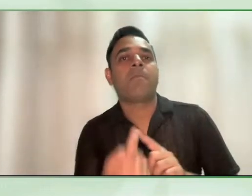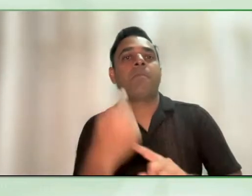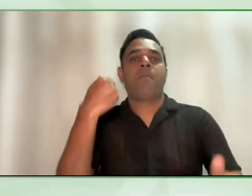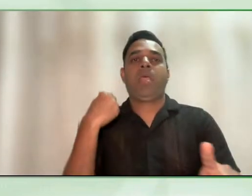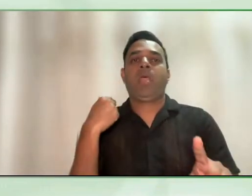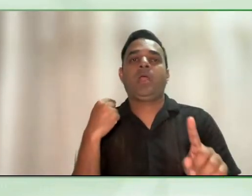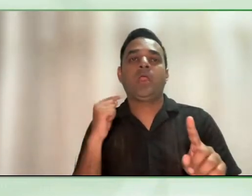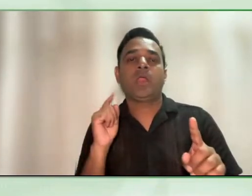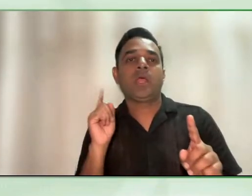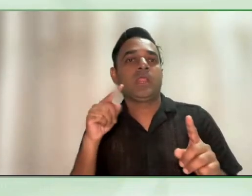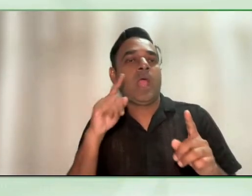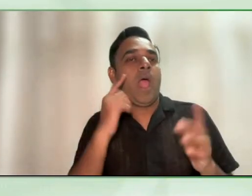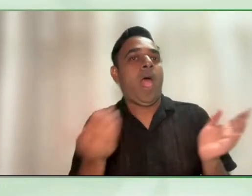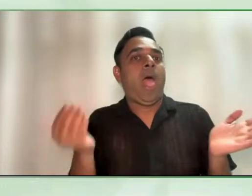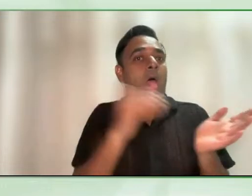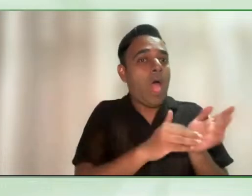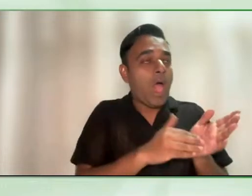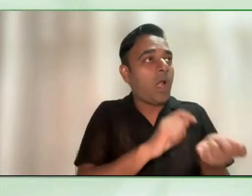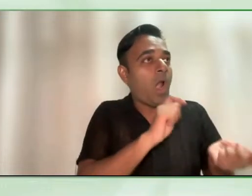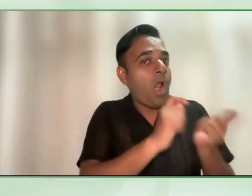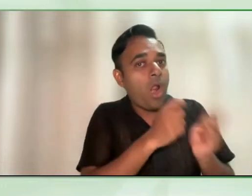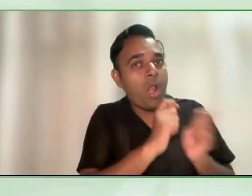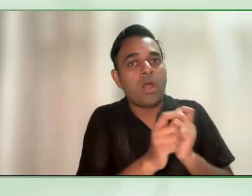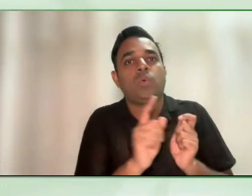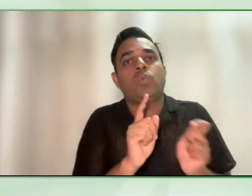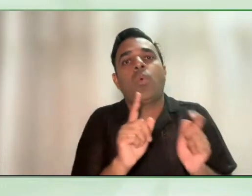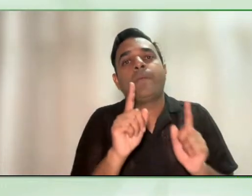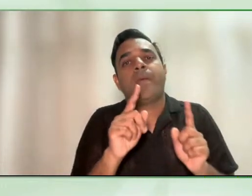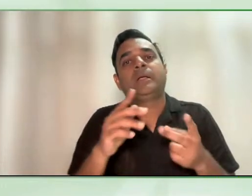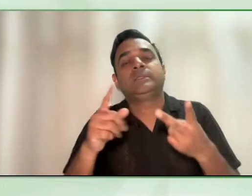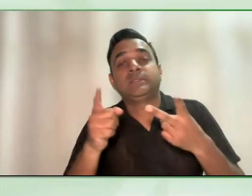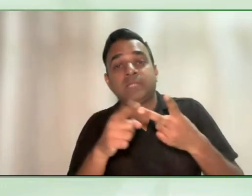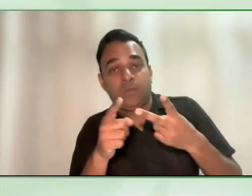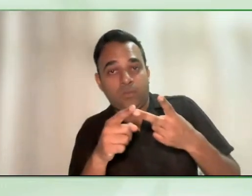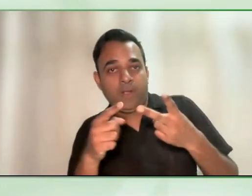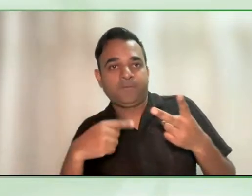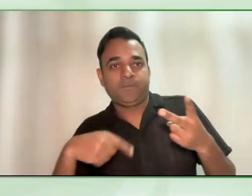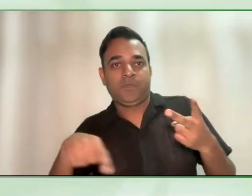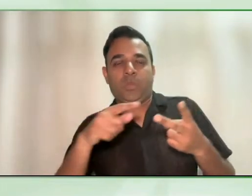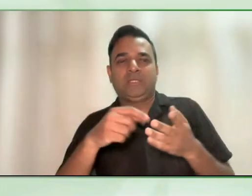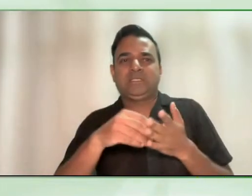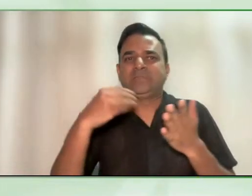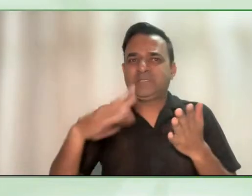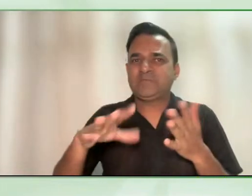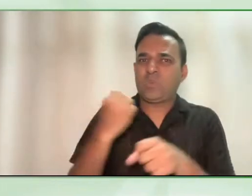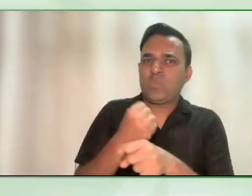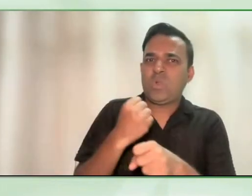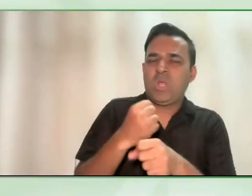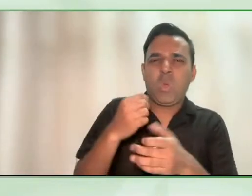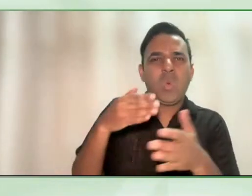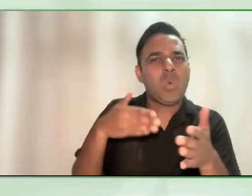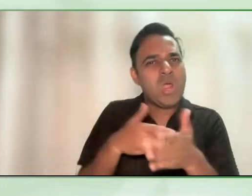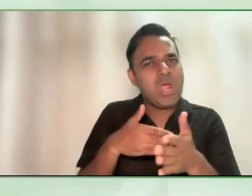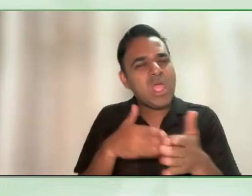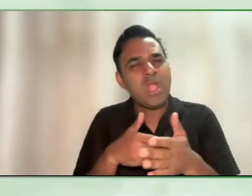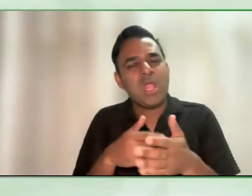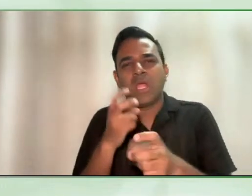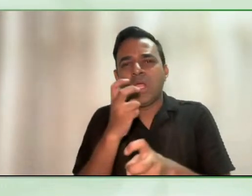a long time was developed by Ecuador, a low-income country, way